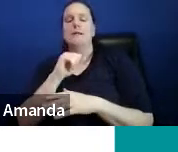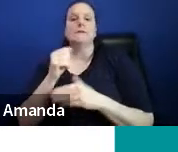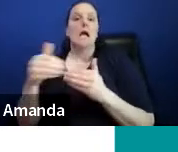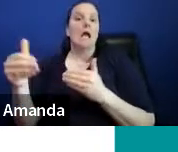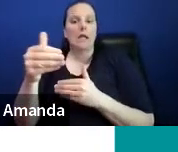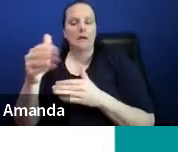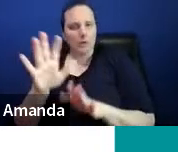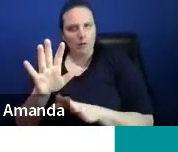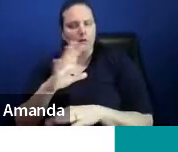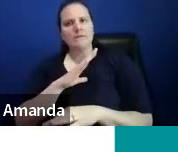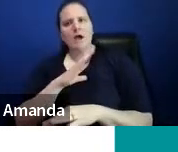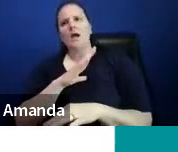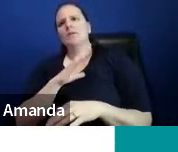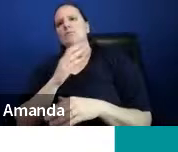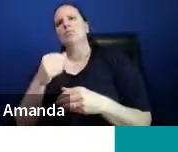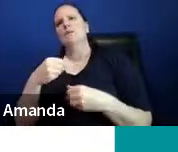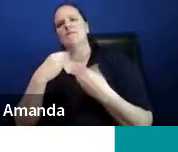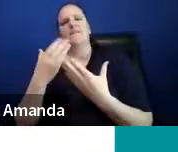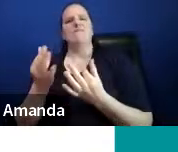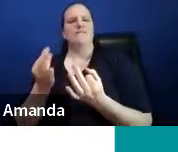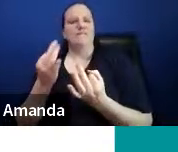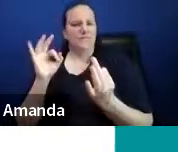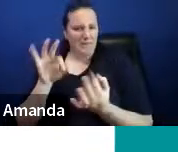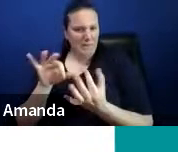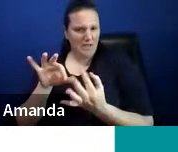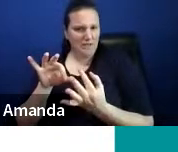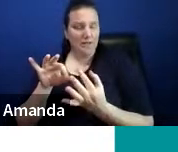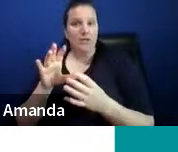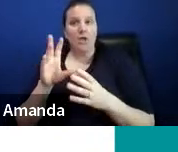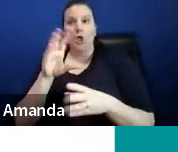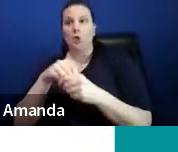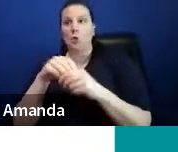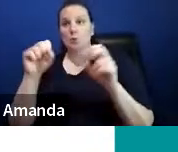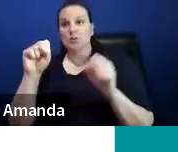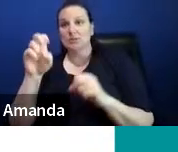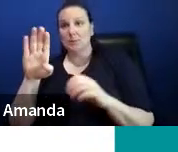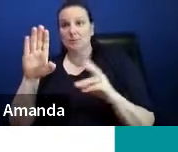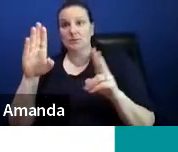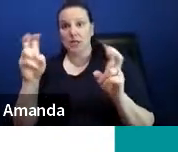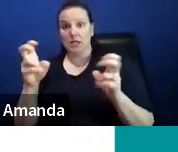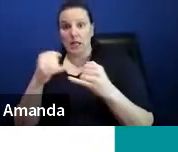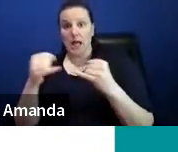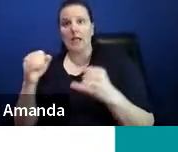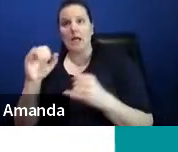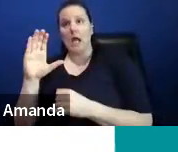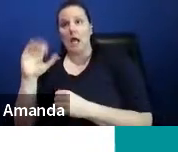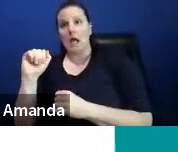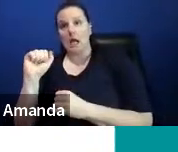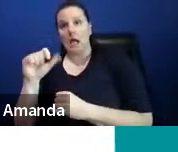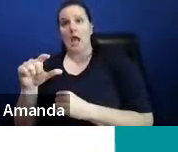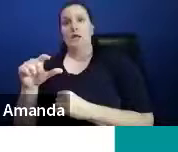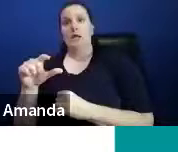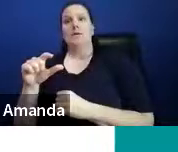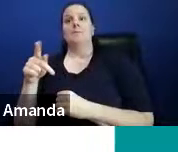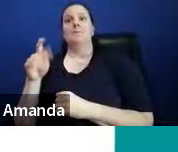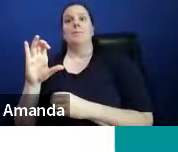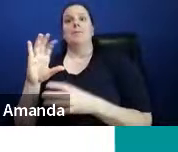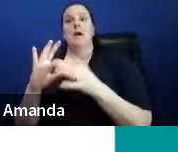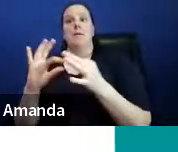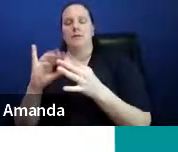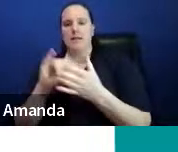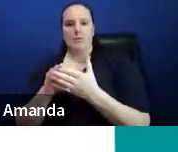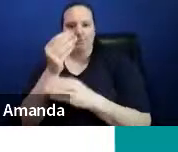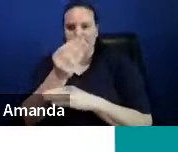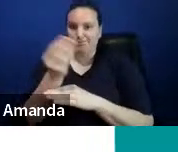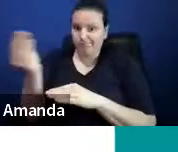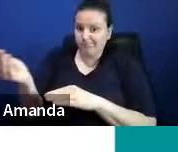provide us feedback. We do ask that you include in the subject line CAG Public Comment so that we can make sure that we provide that comment directly